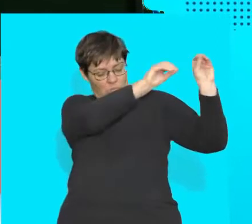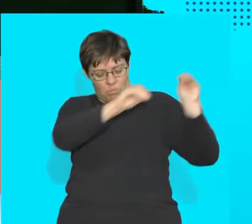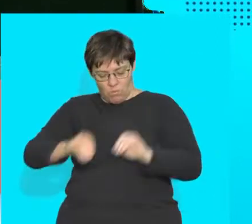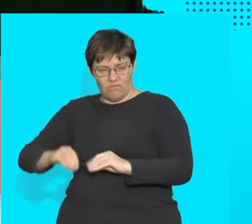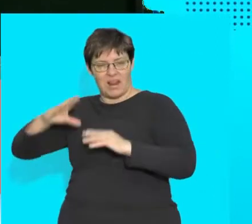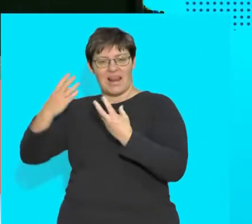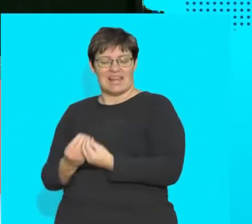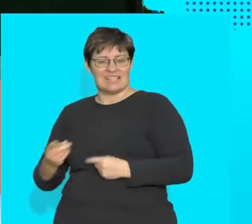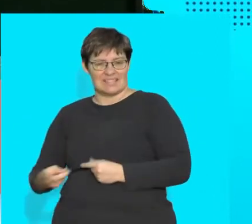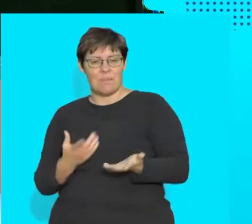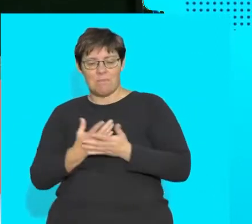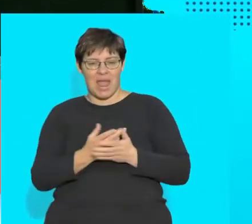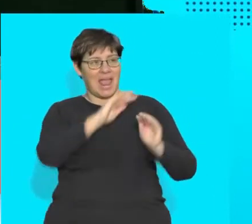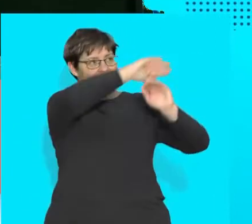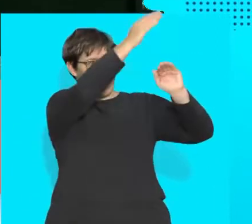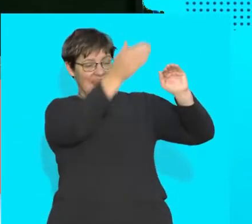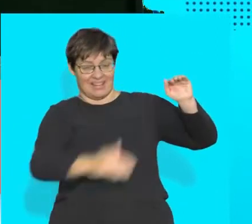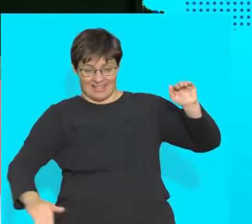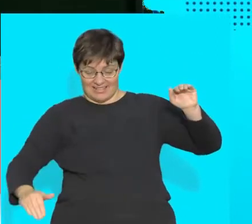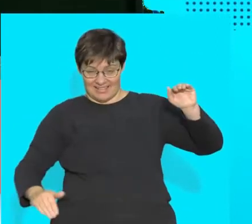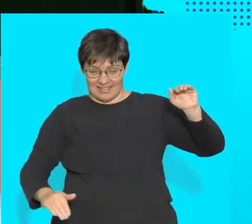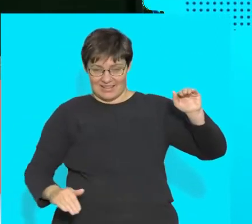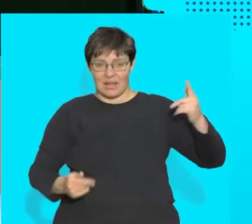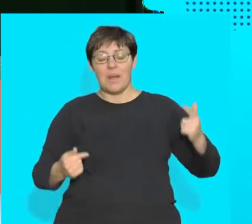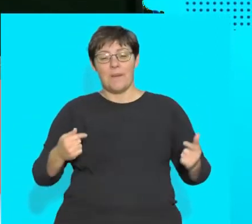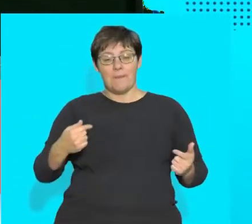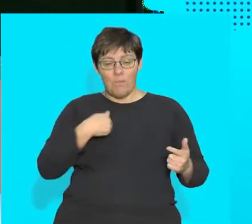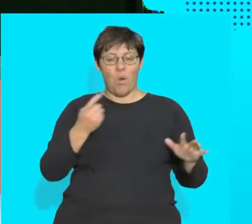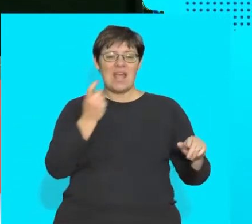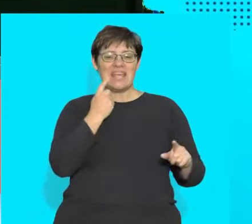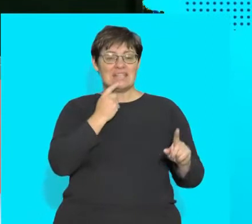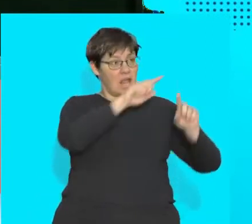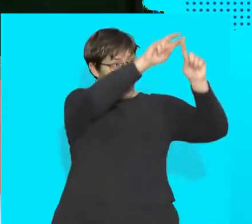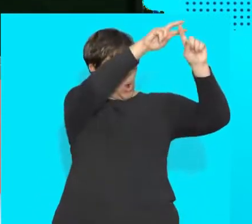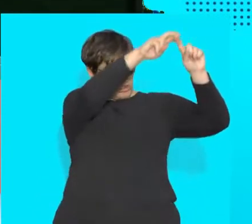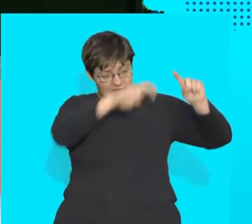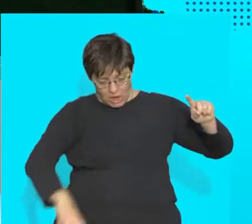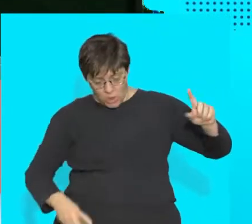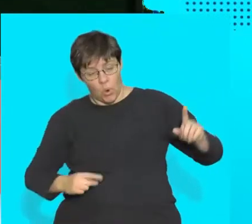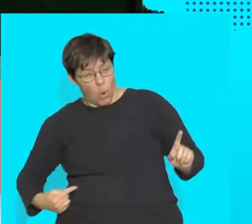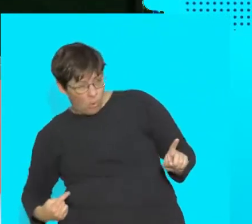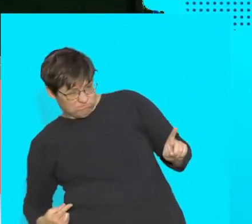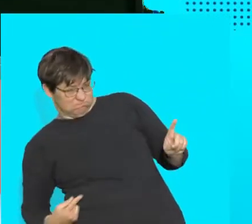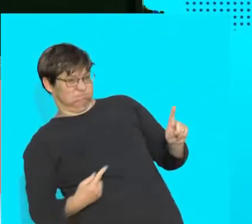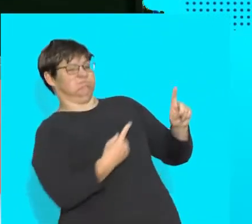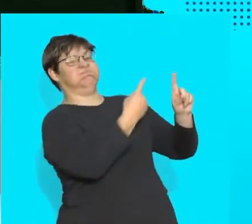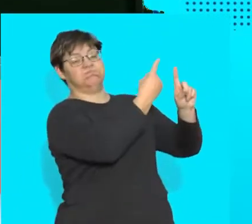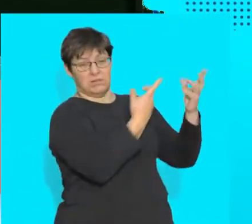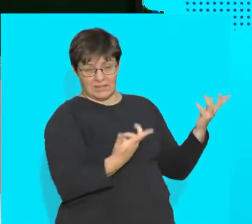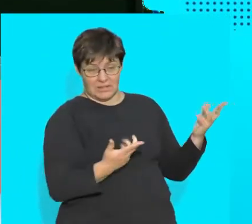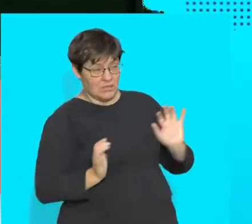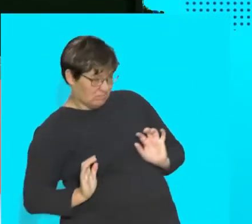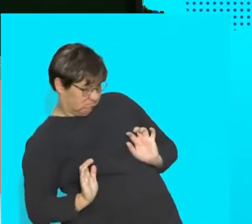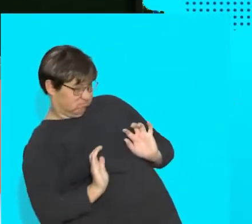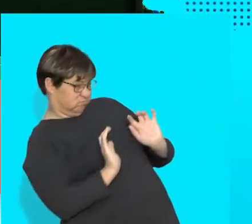before, imagine this is a hill, okay? What would be easier for me? To get things up